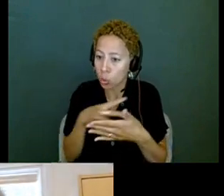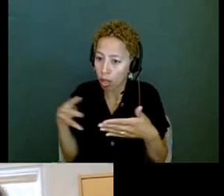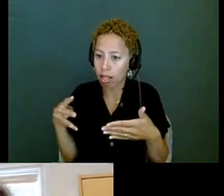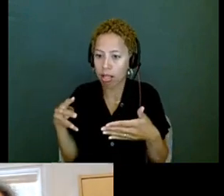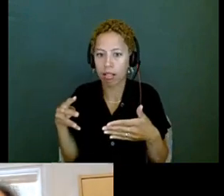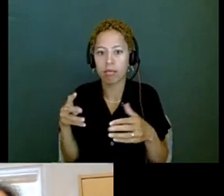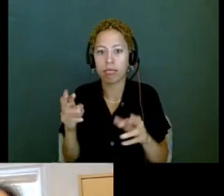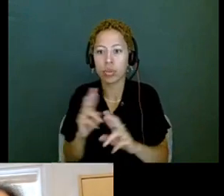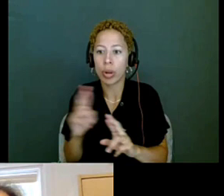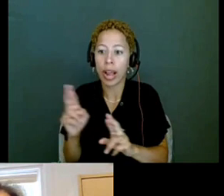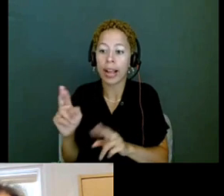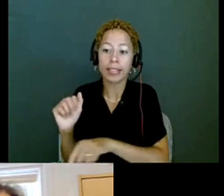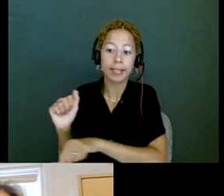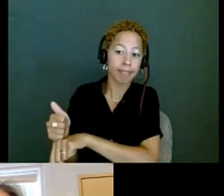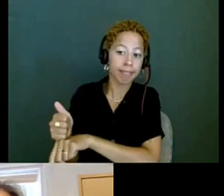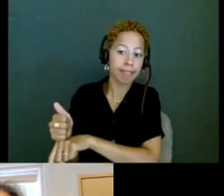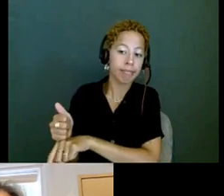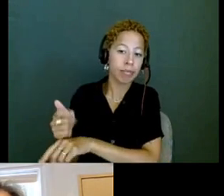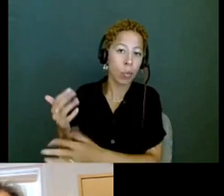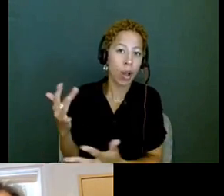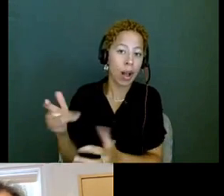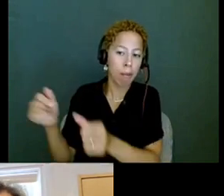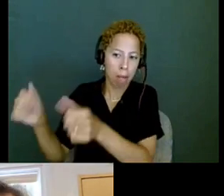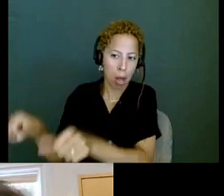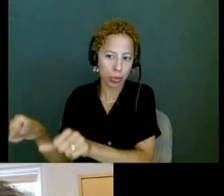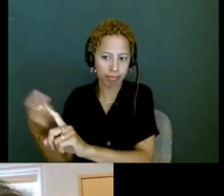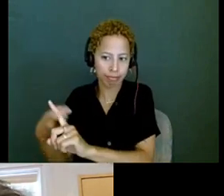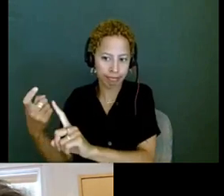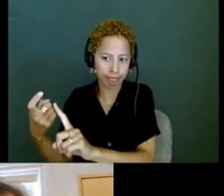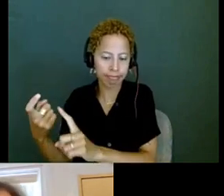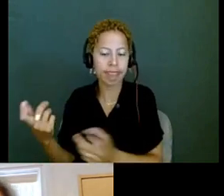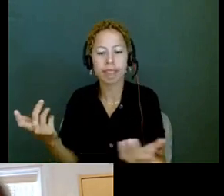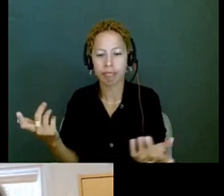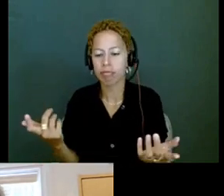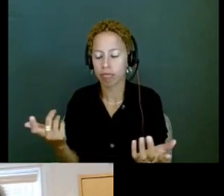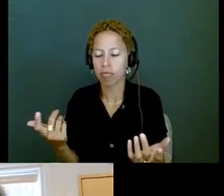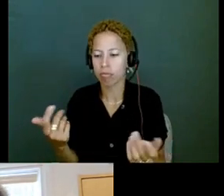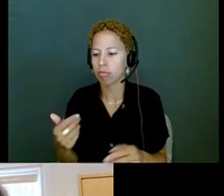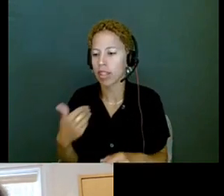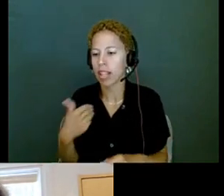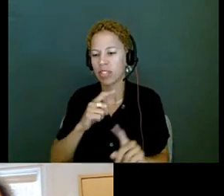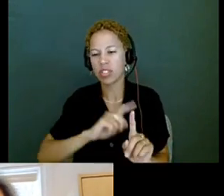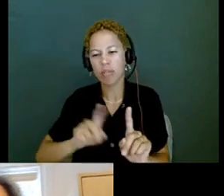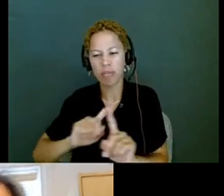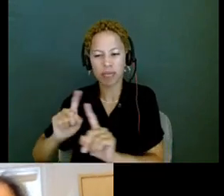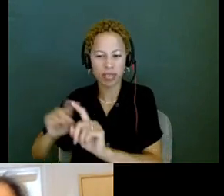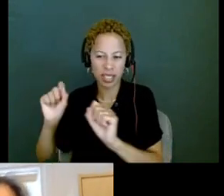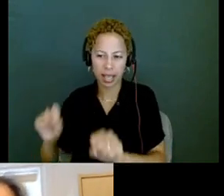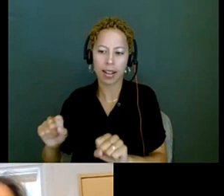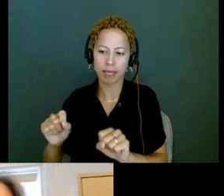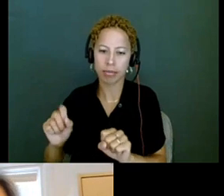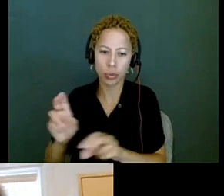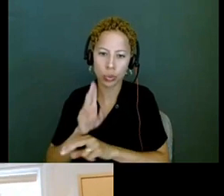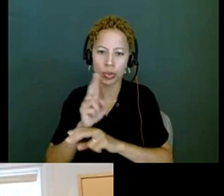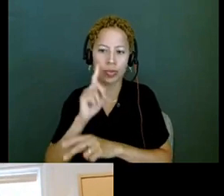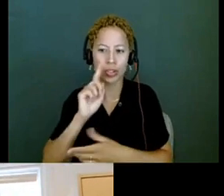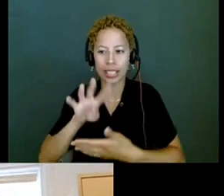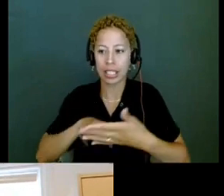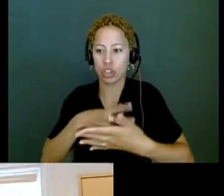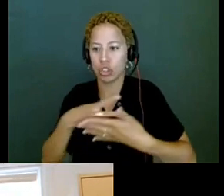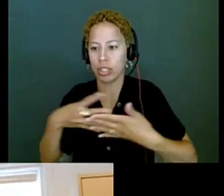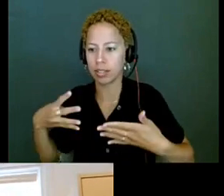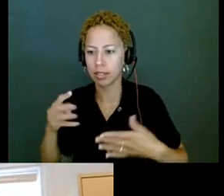within Facebook. There are a number of different tools you can use to schedule posts. This is one of them, and this is the meta one.